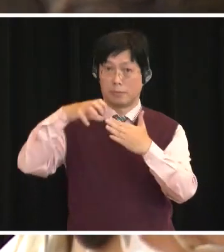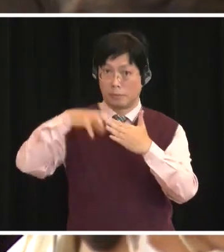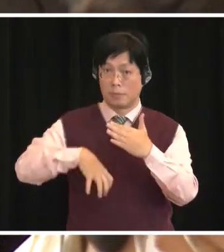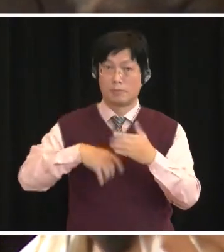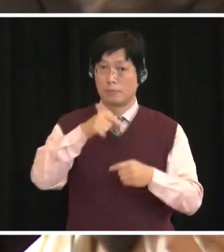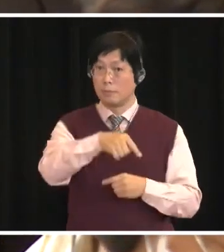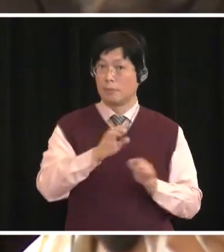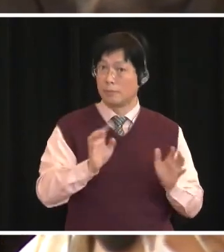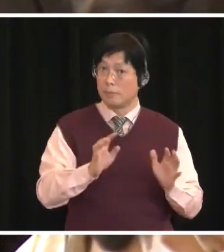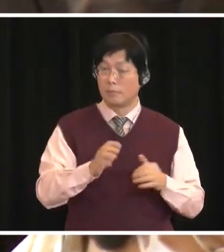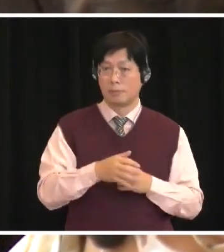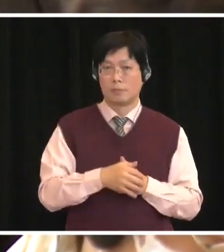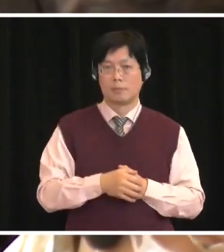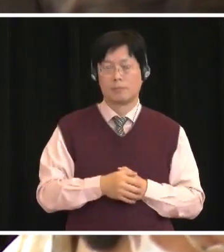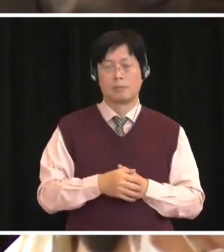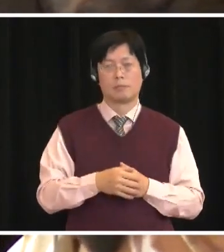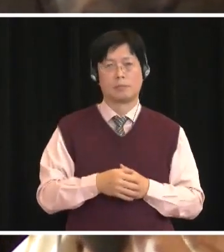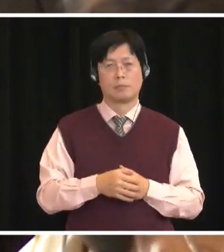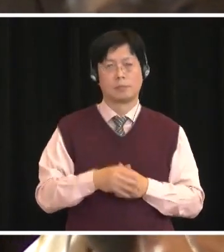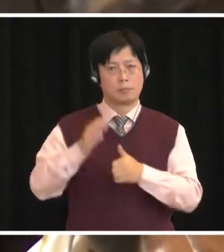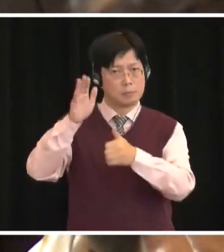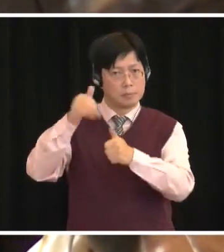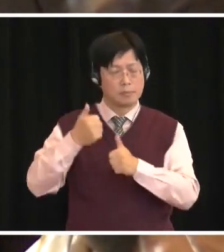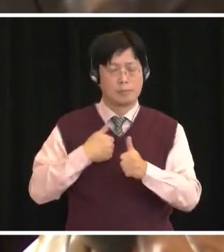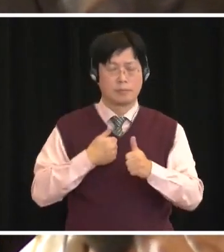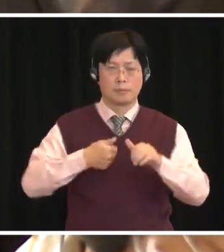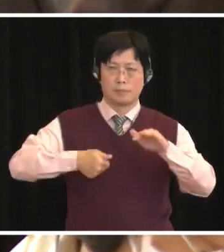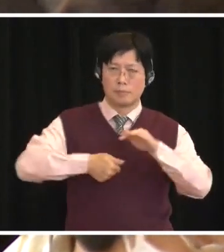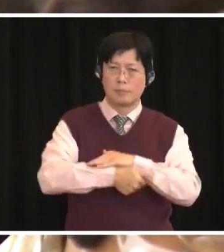in the schools will be punished accordingly.